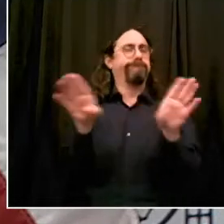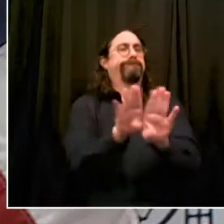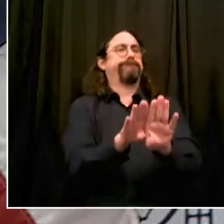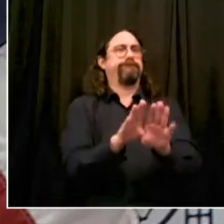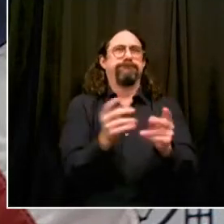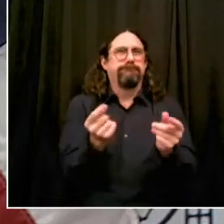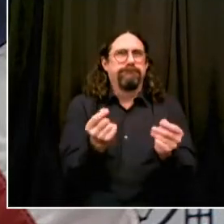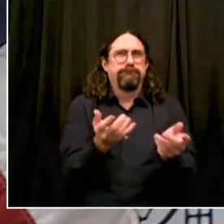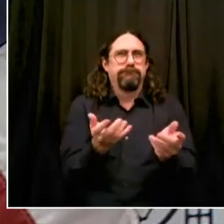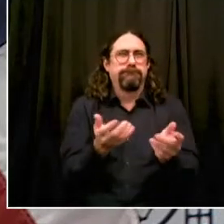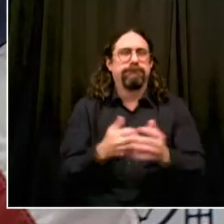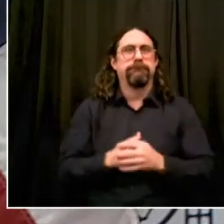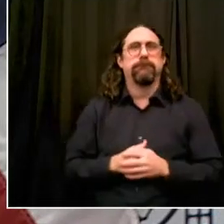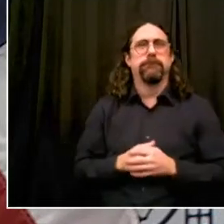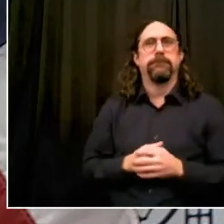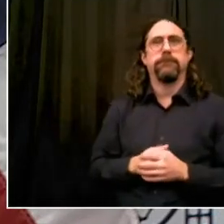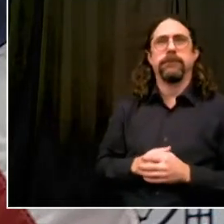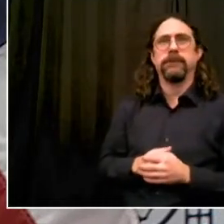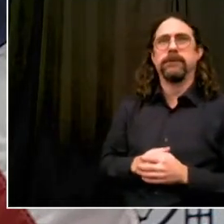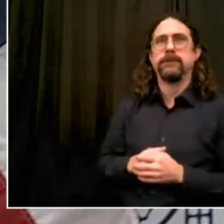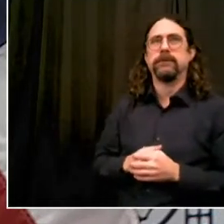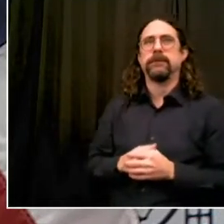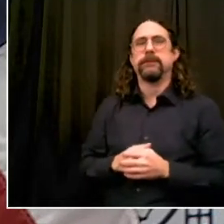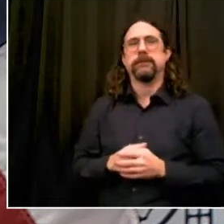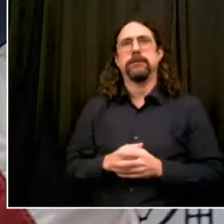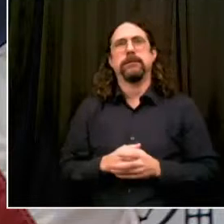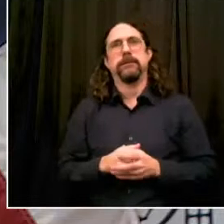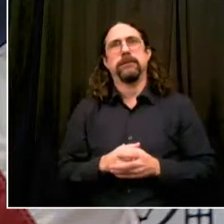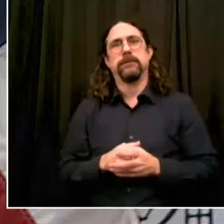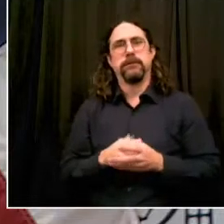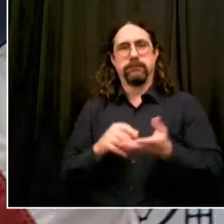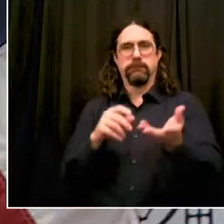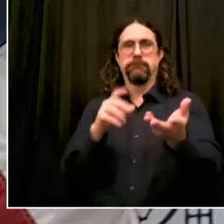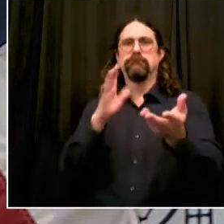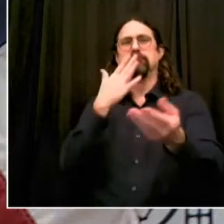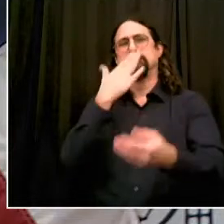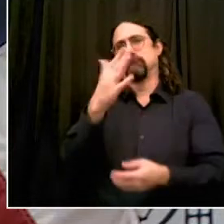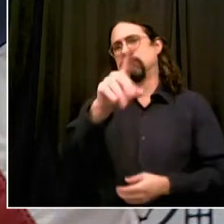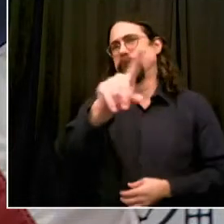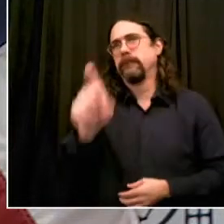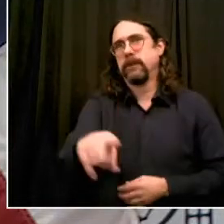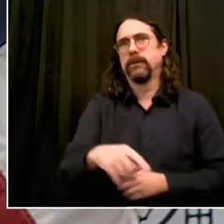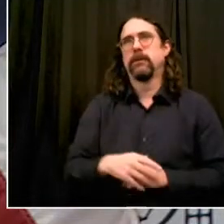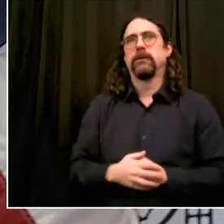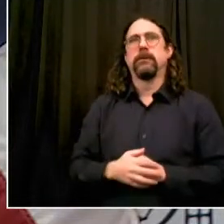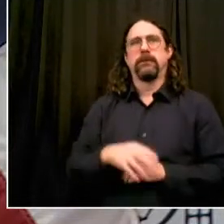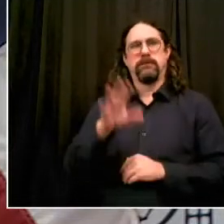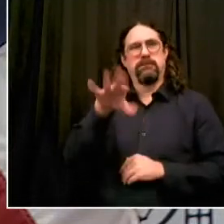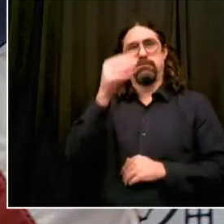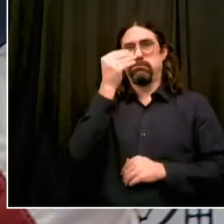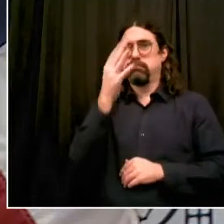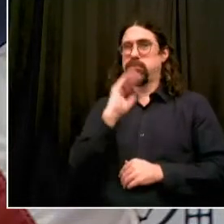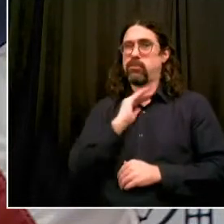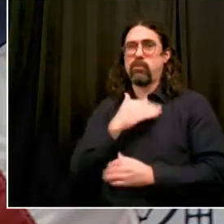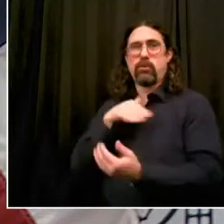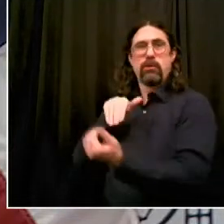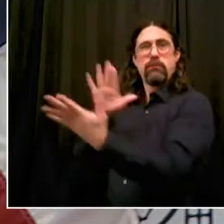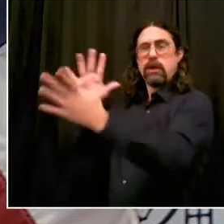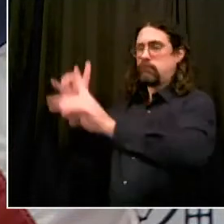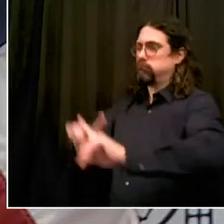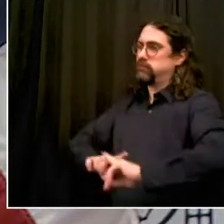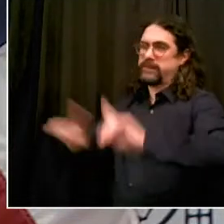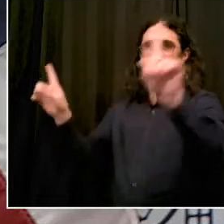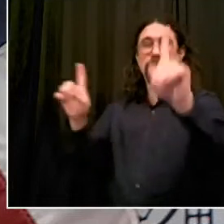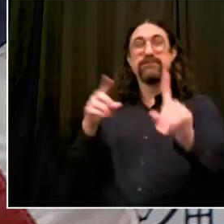school system open, we set a particularly stringent standard. And the chancellor and I and the health